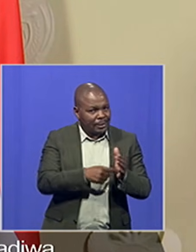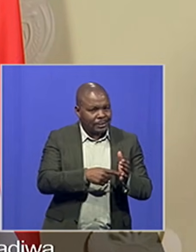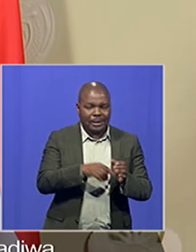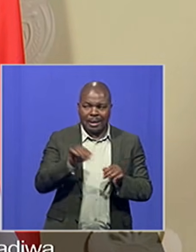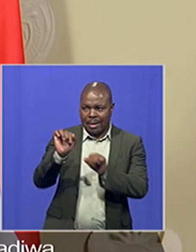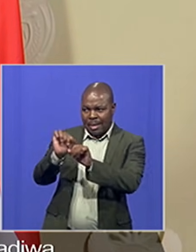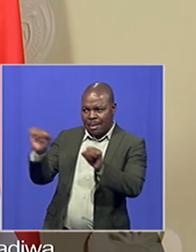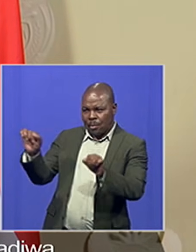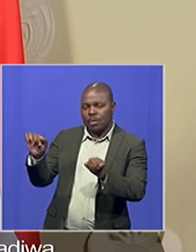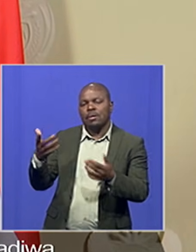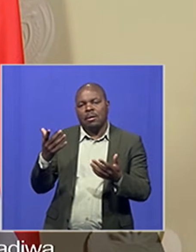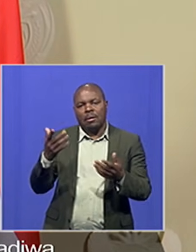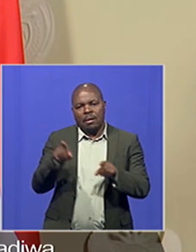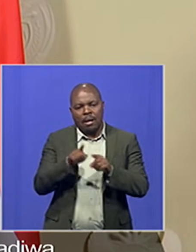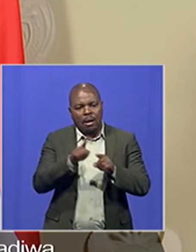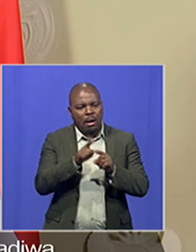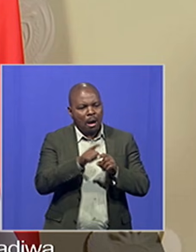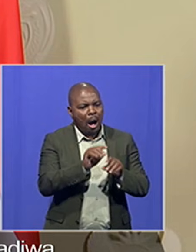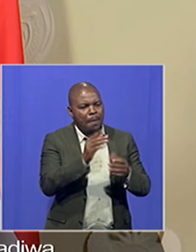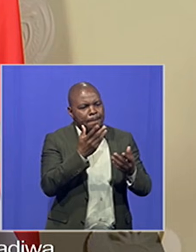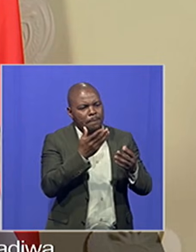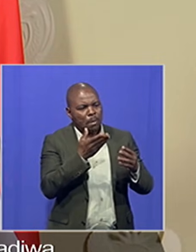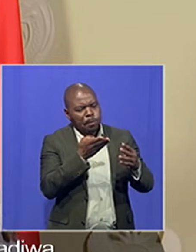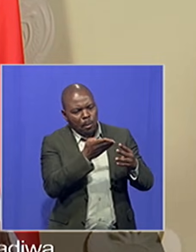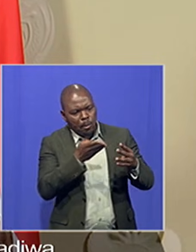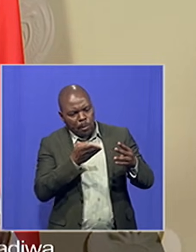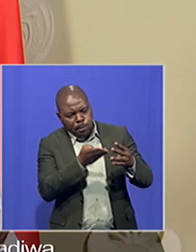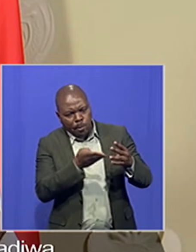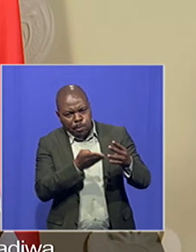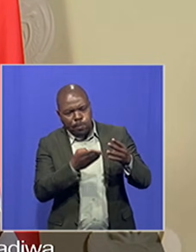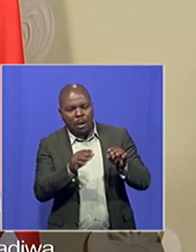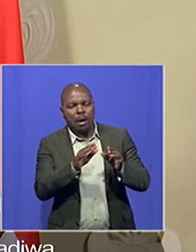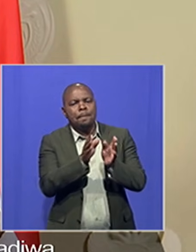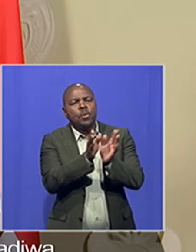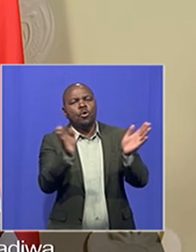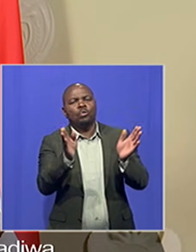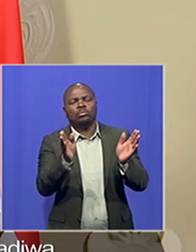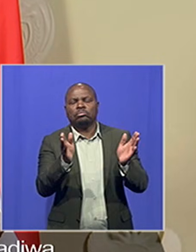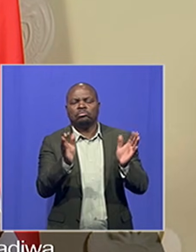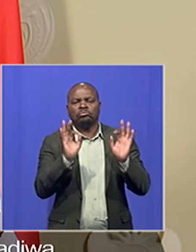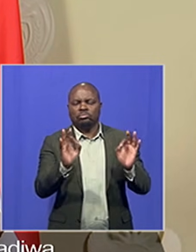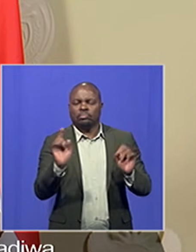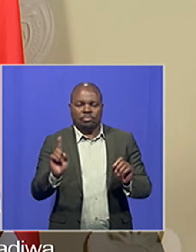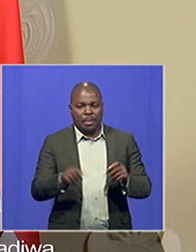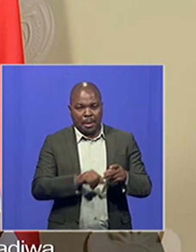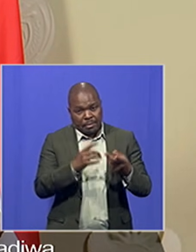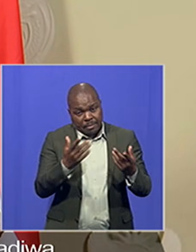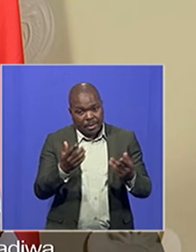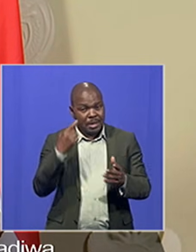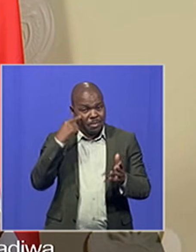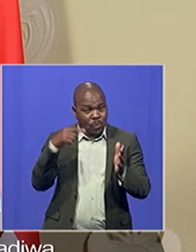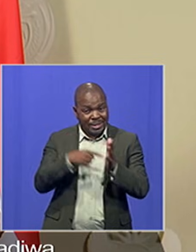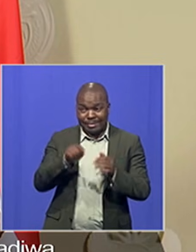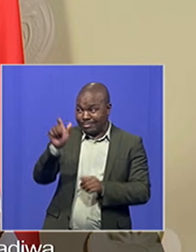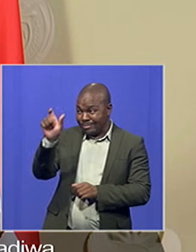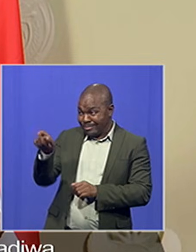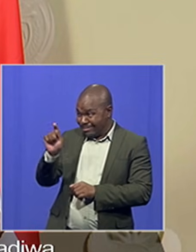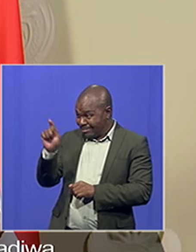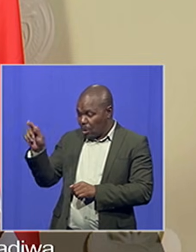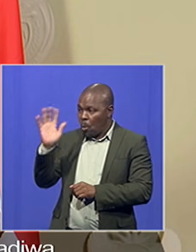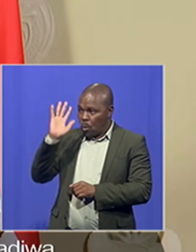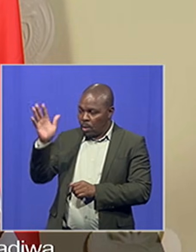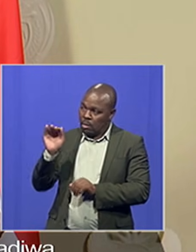located in certain specific areas, but not as broad as it was meant to be. So those witnesses are still going